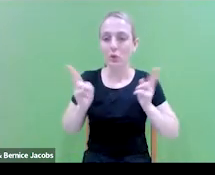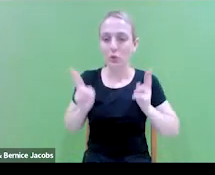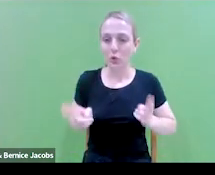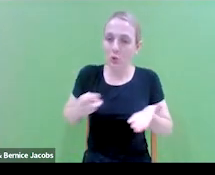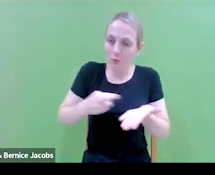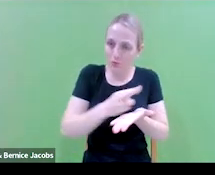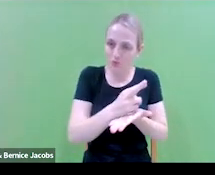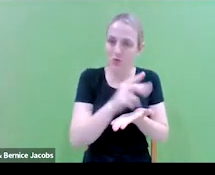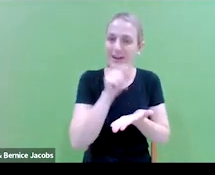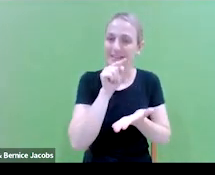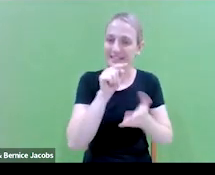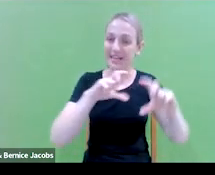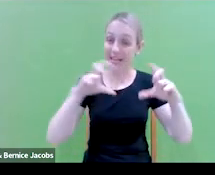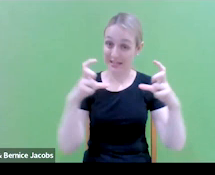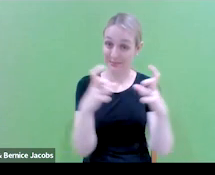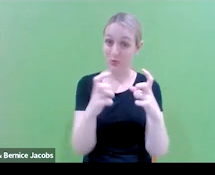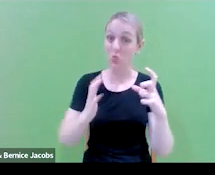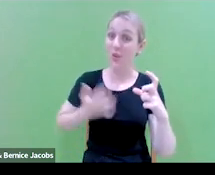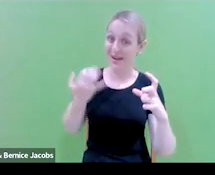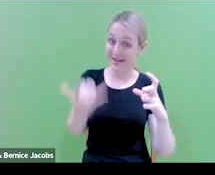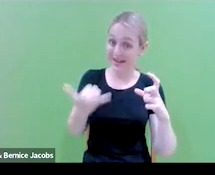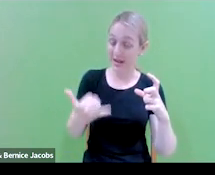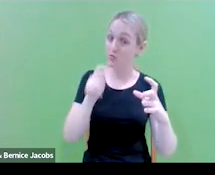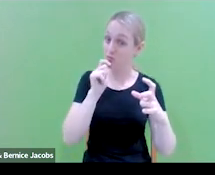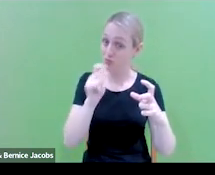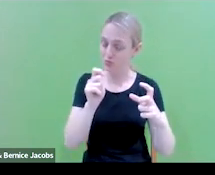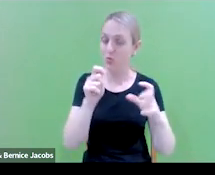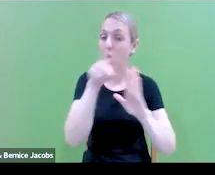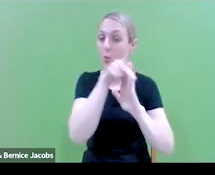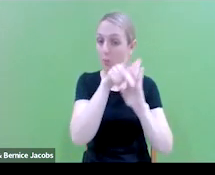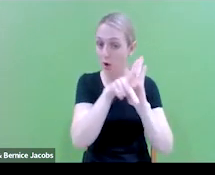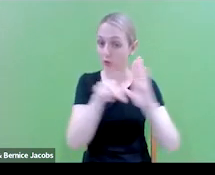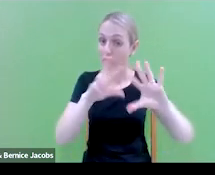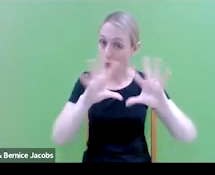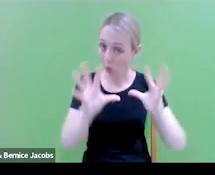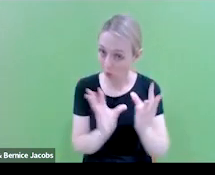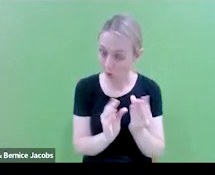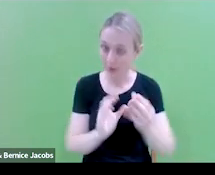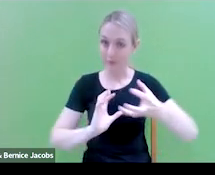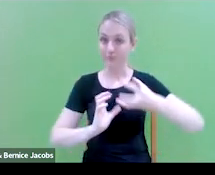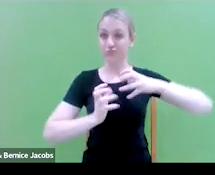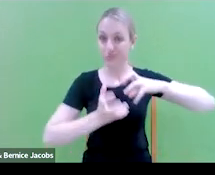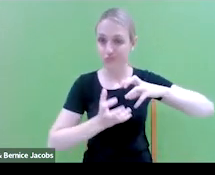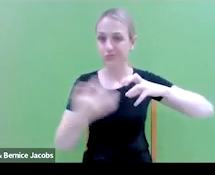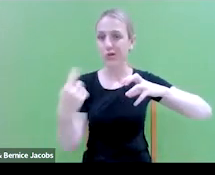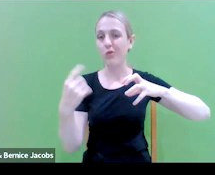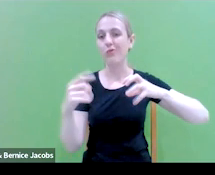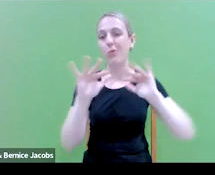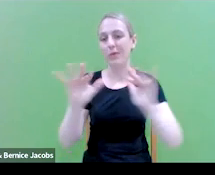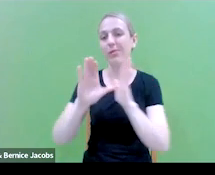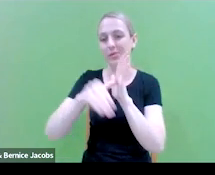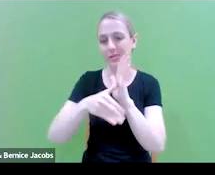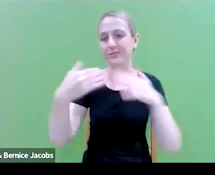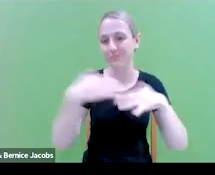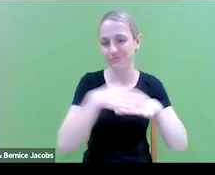moment, to start driving change in policies to be inclusive of aspects regarding people with disabilities. So